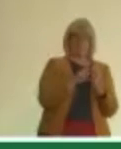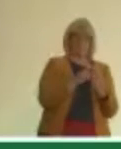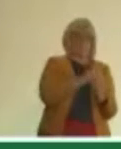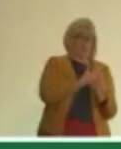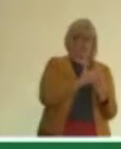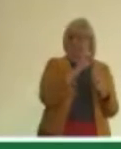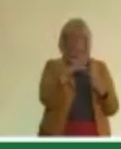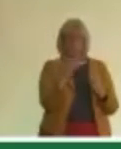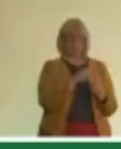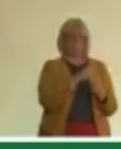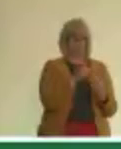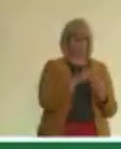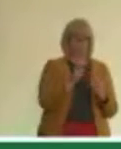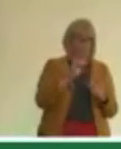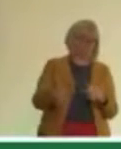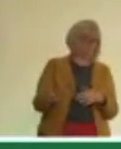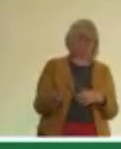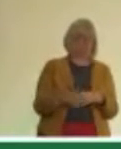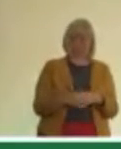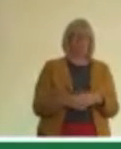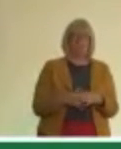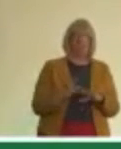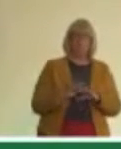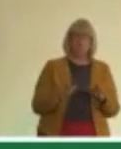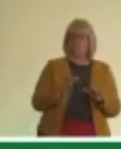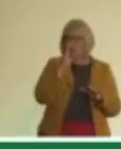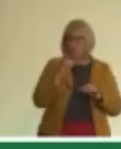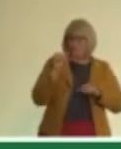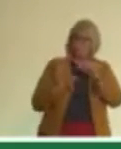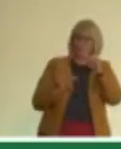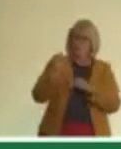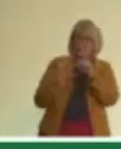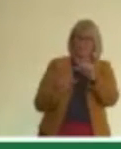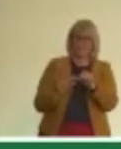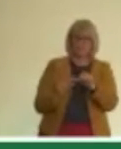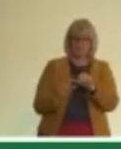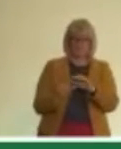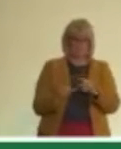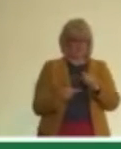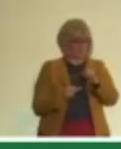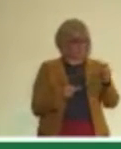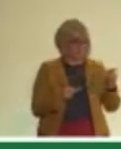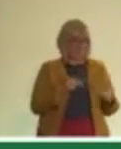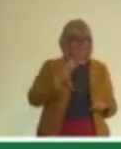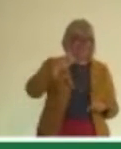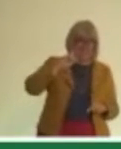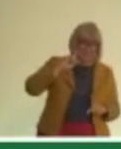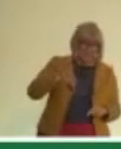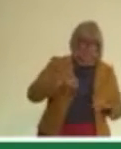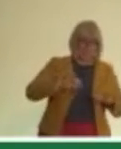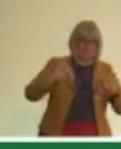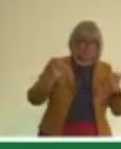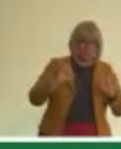us as idealists or you're not being pragmatic, yet they're ignoring the very existential crisis that faces this